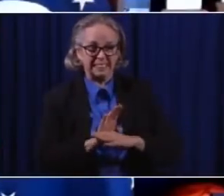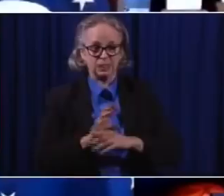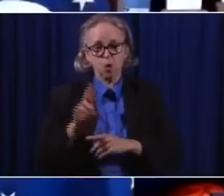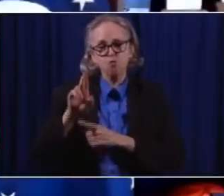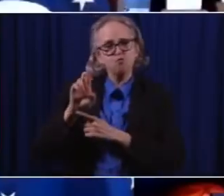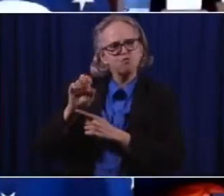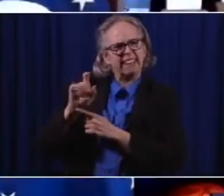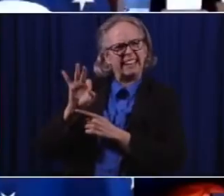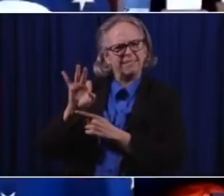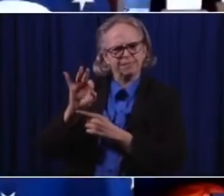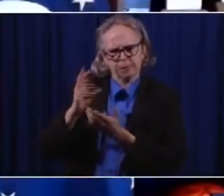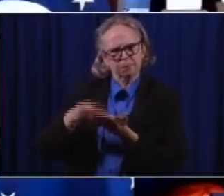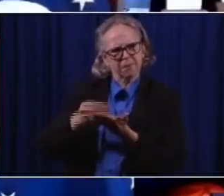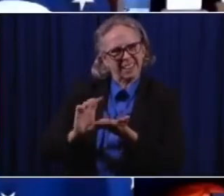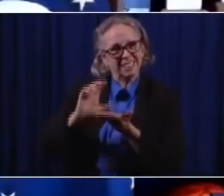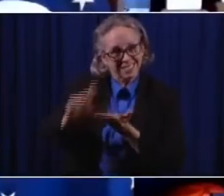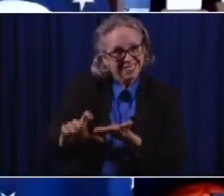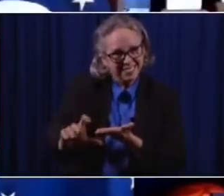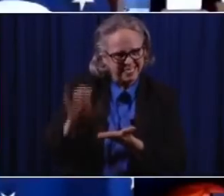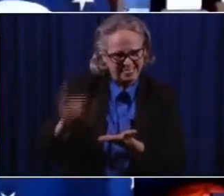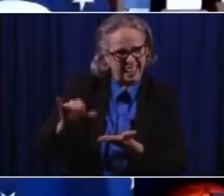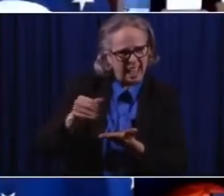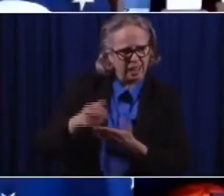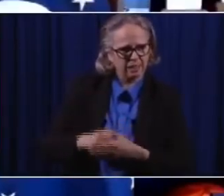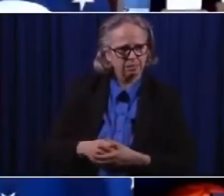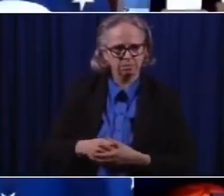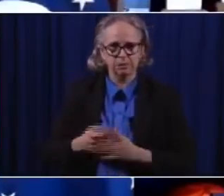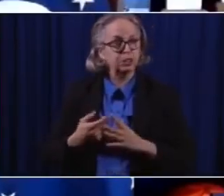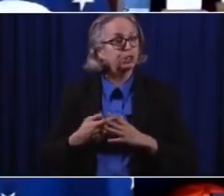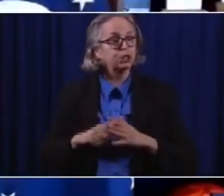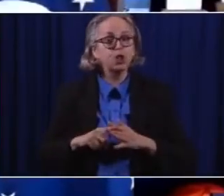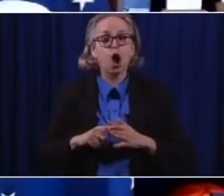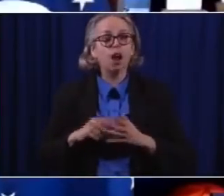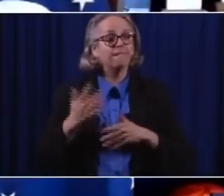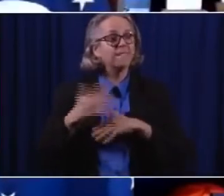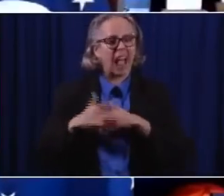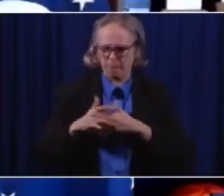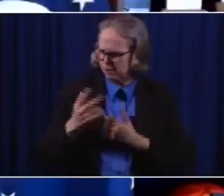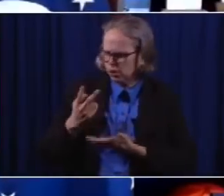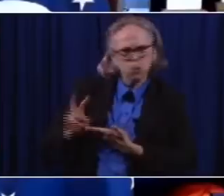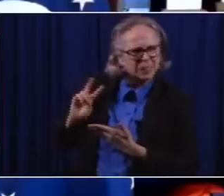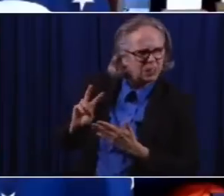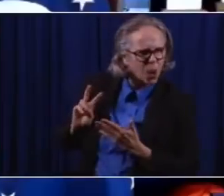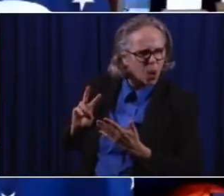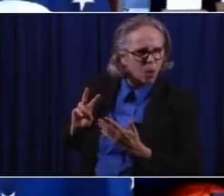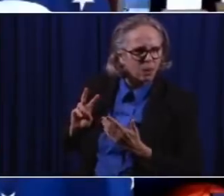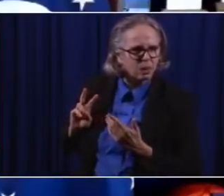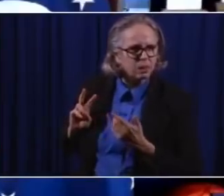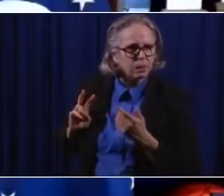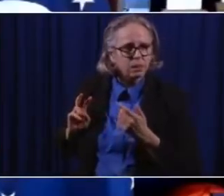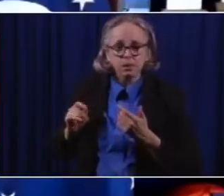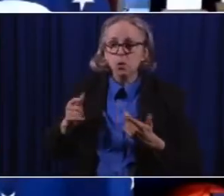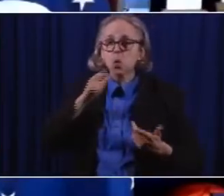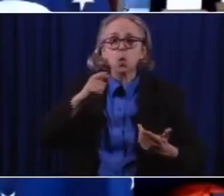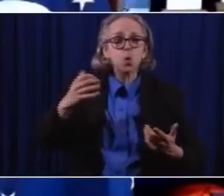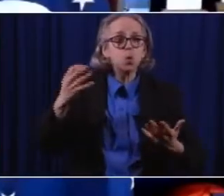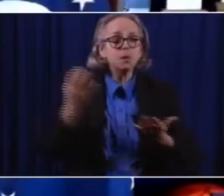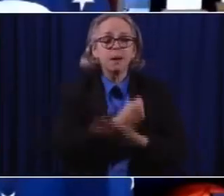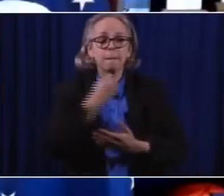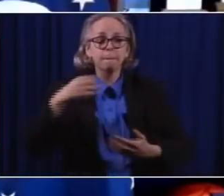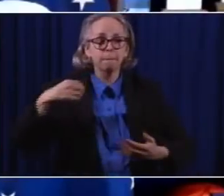this available a few weeks ago to employers with 25 employees or less. It's $125